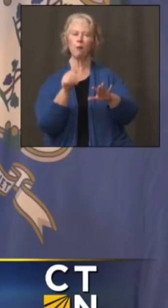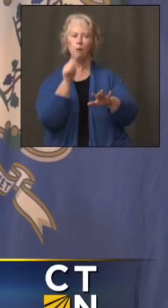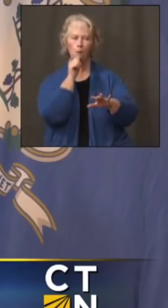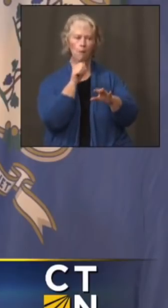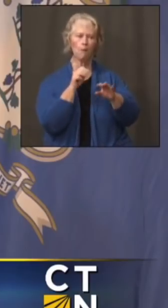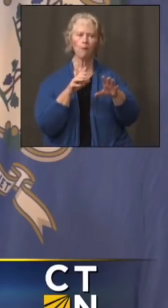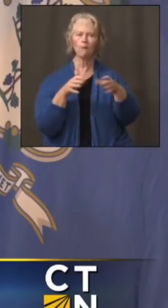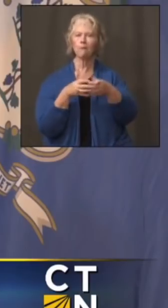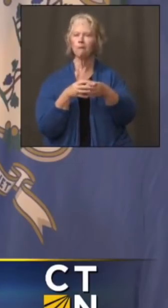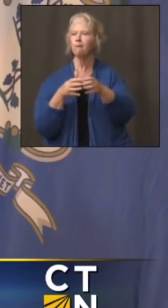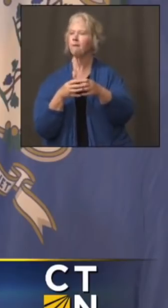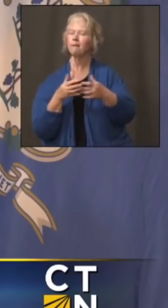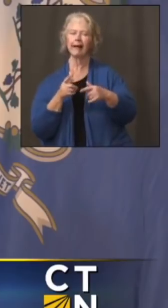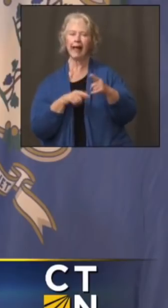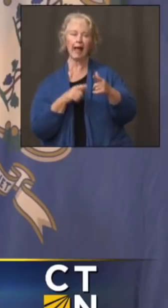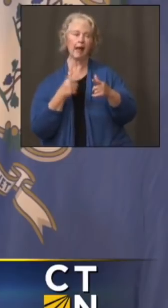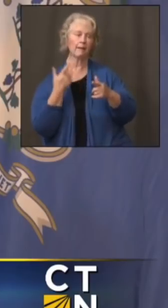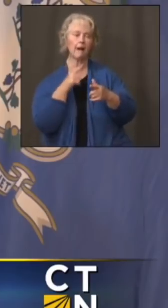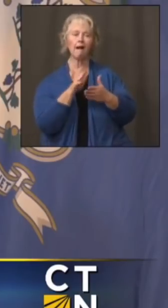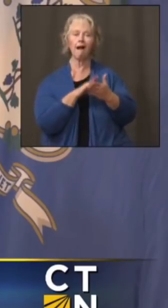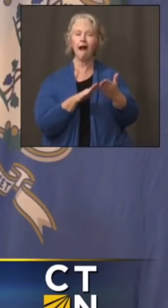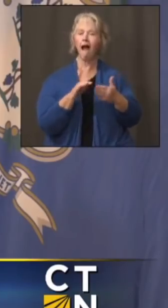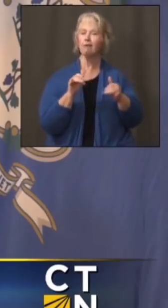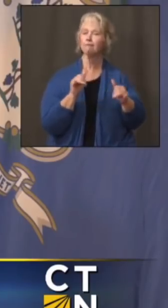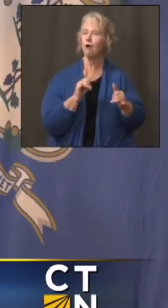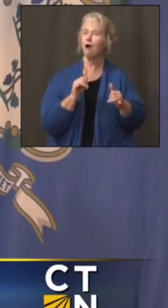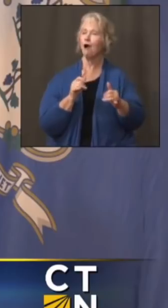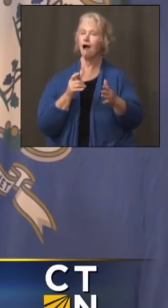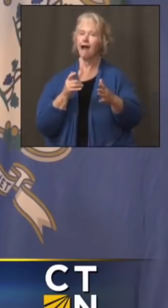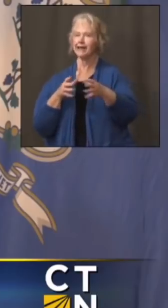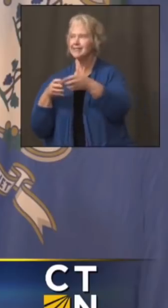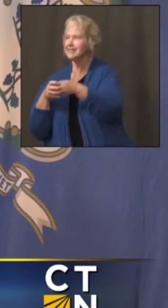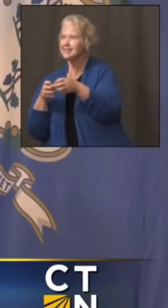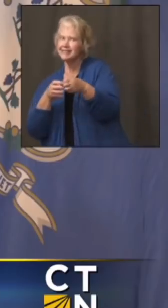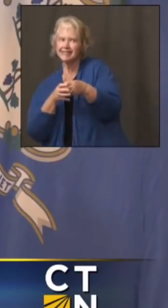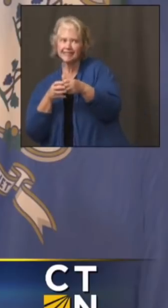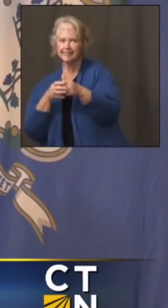college parties that are off campus or Halloween parties under control?